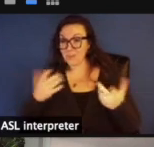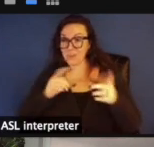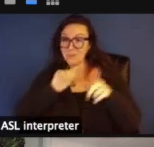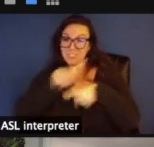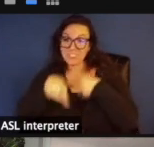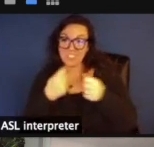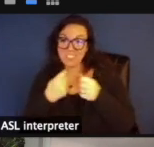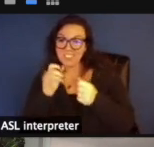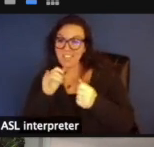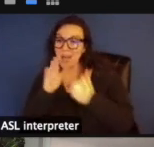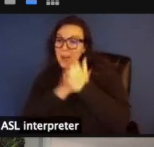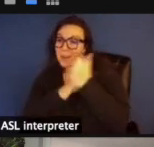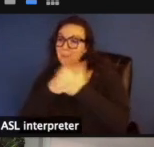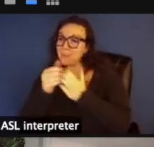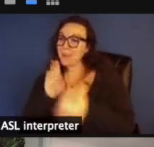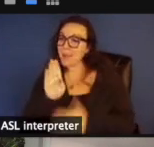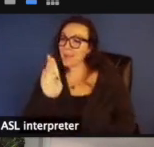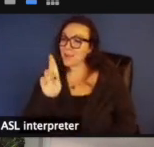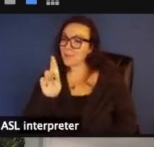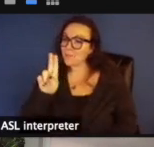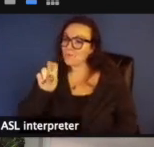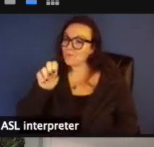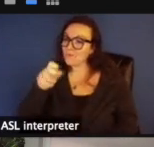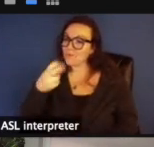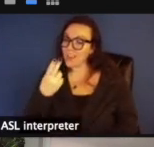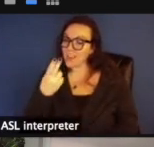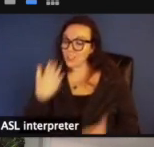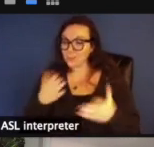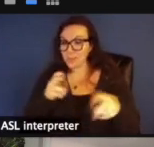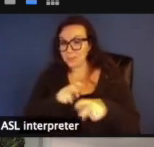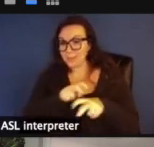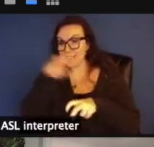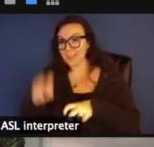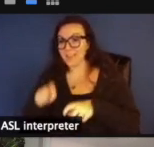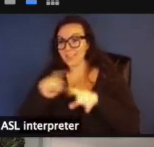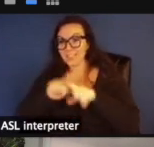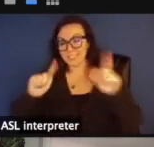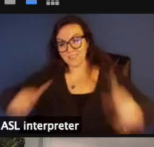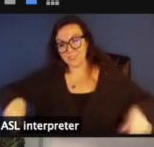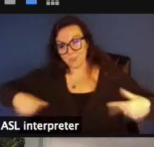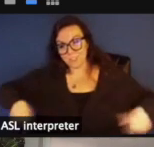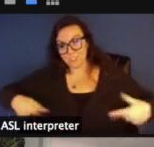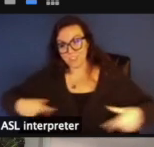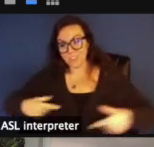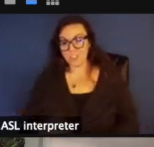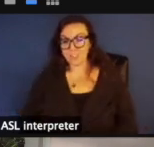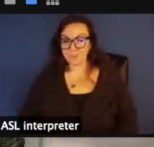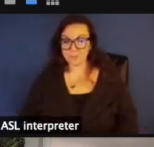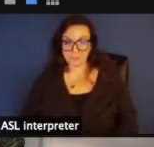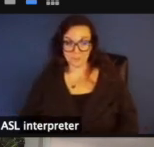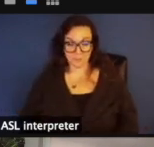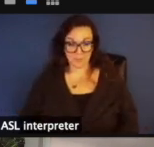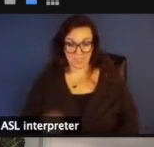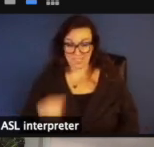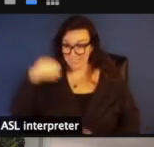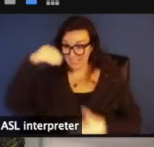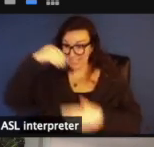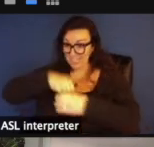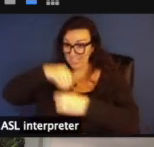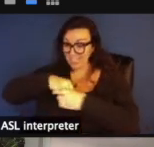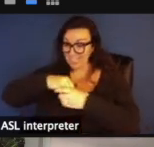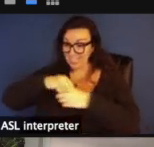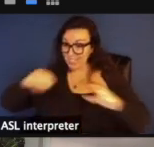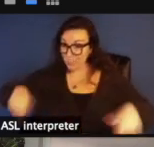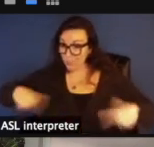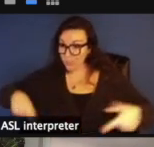brushes, right? He's probably changing out. What's on is he in his wheelchair when he's doing this, or is he just